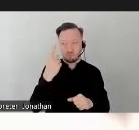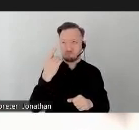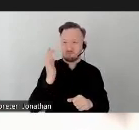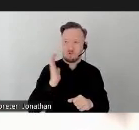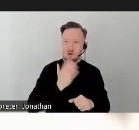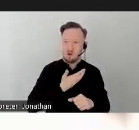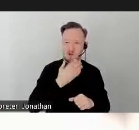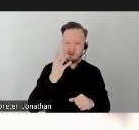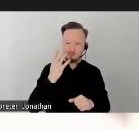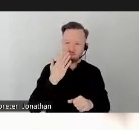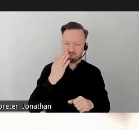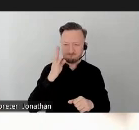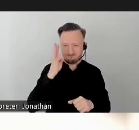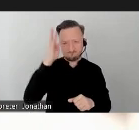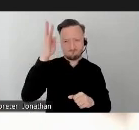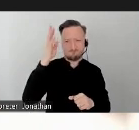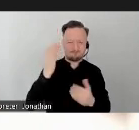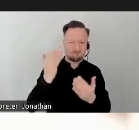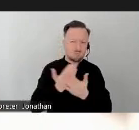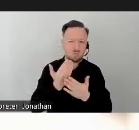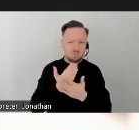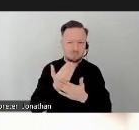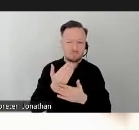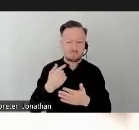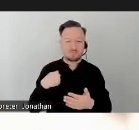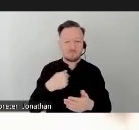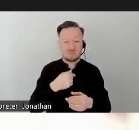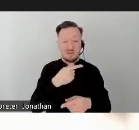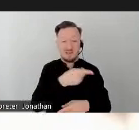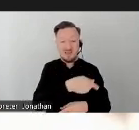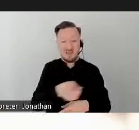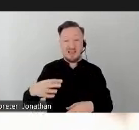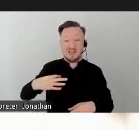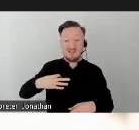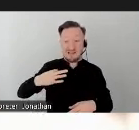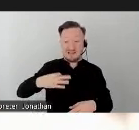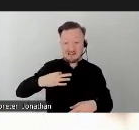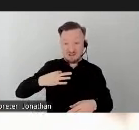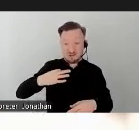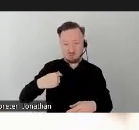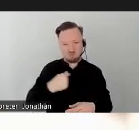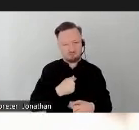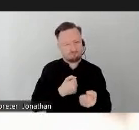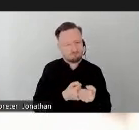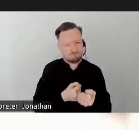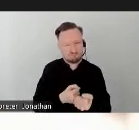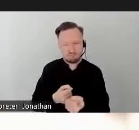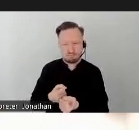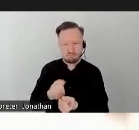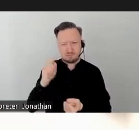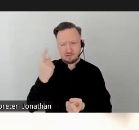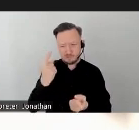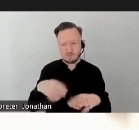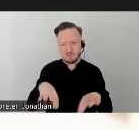as a organization is really support our volunteers first and foremost. We bring them in.